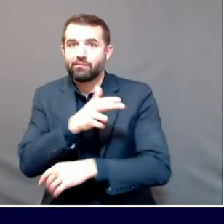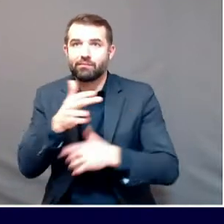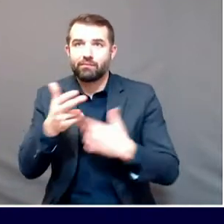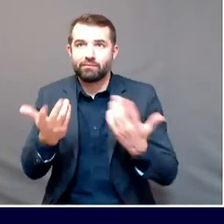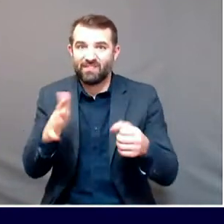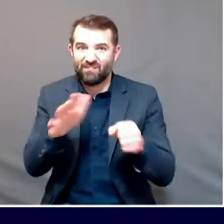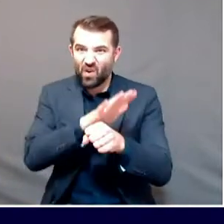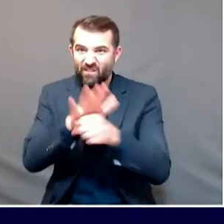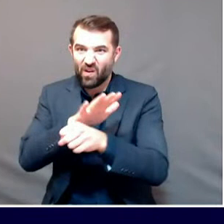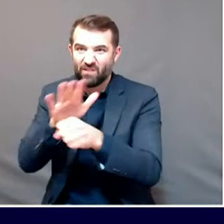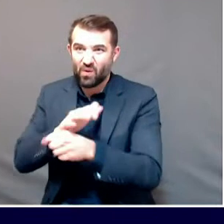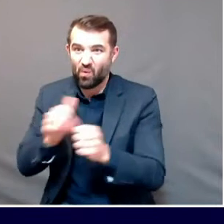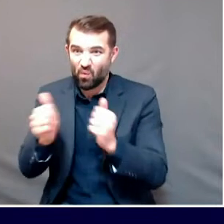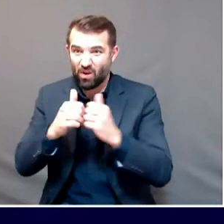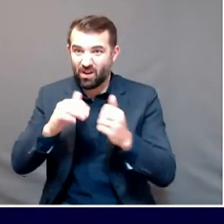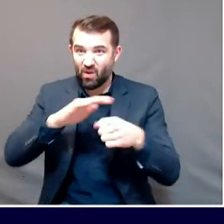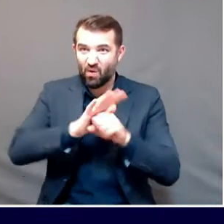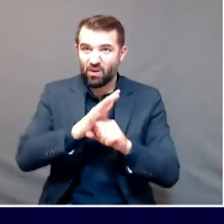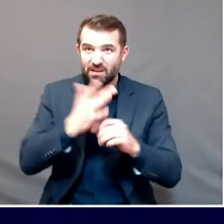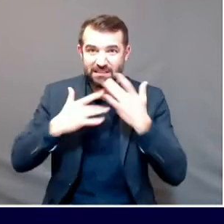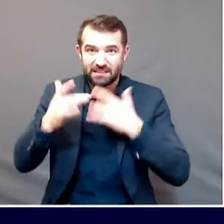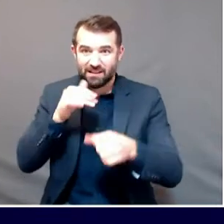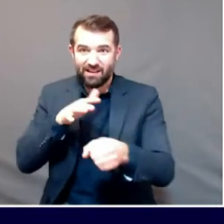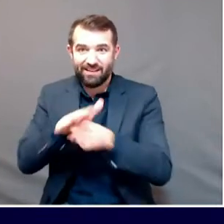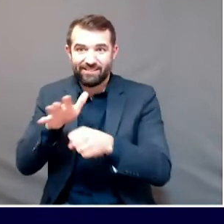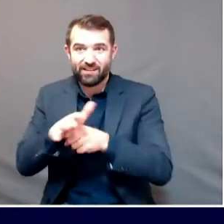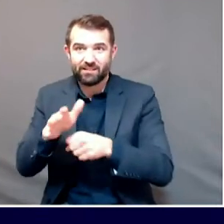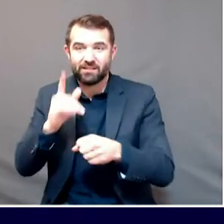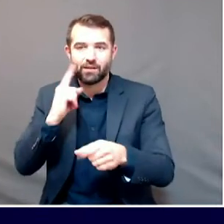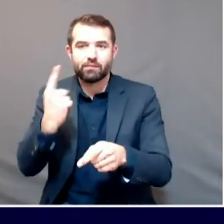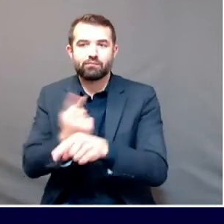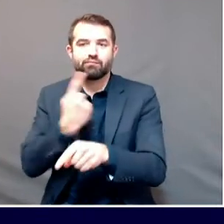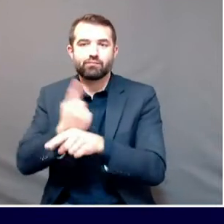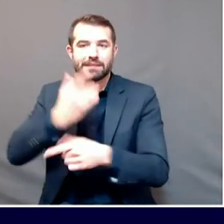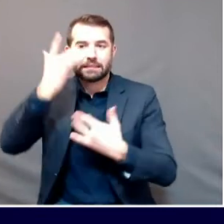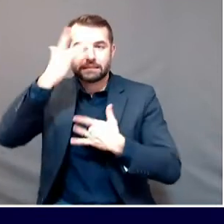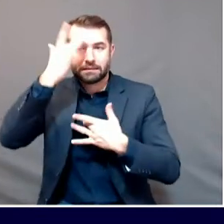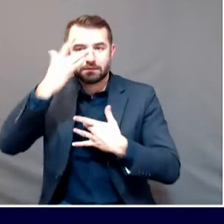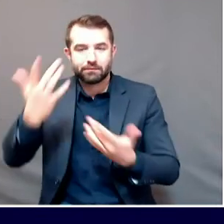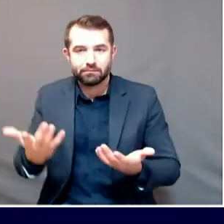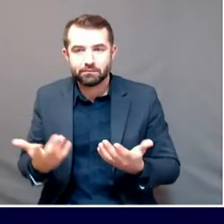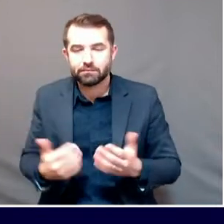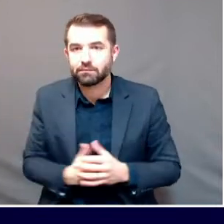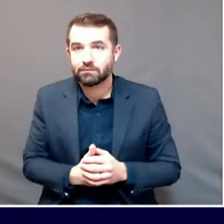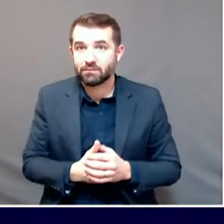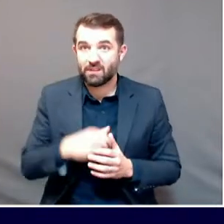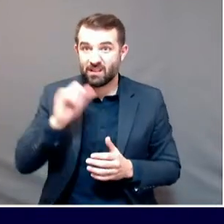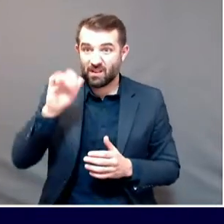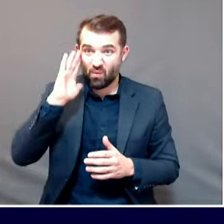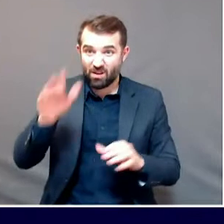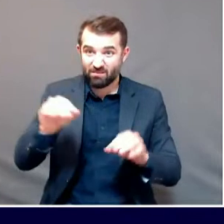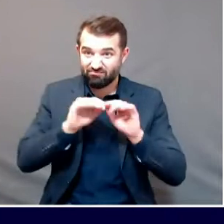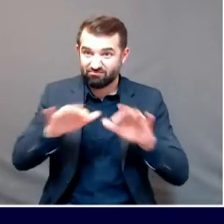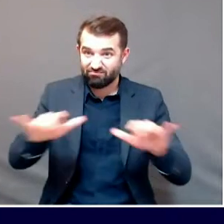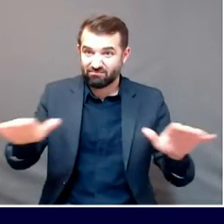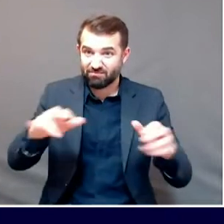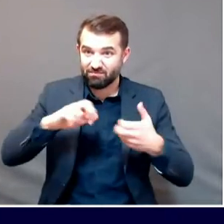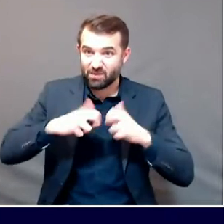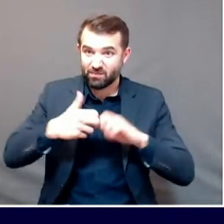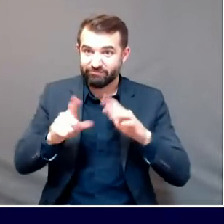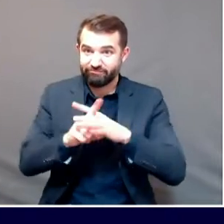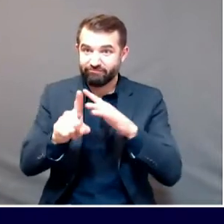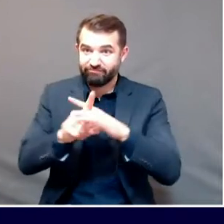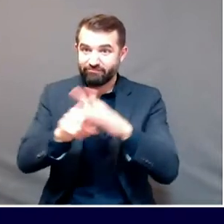and with outbreaks at hospitals happening like this could be an even bigger problem going forward.